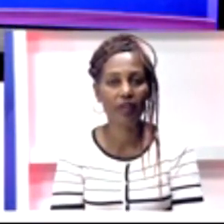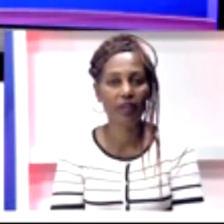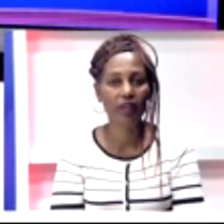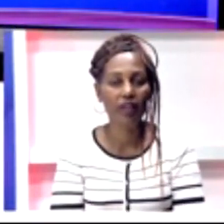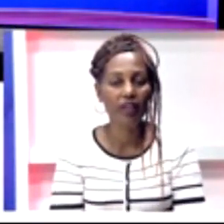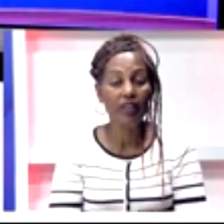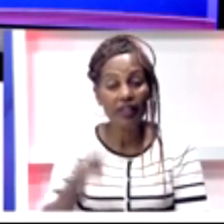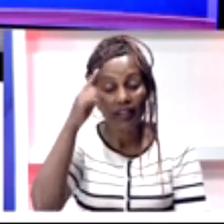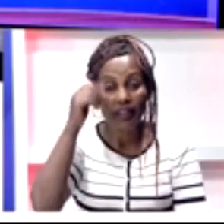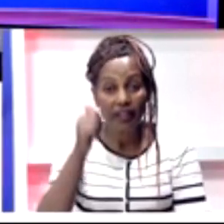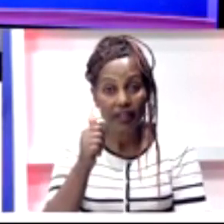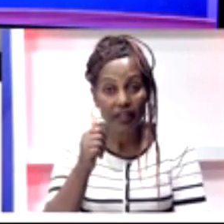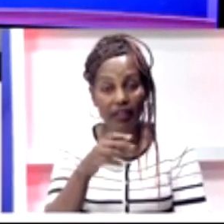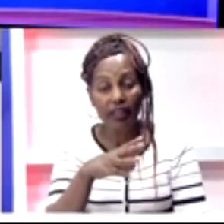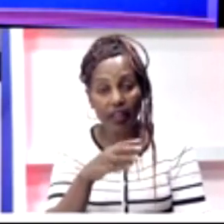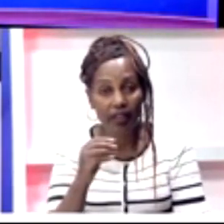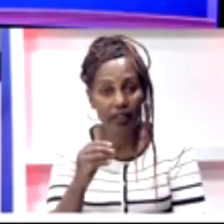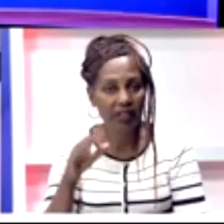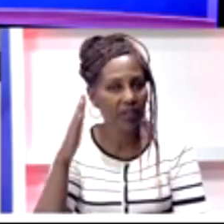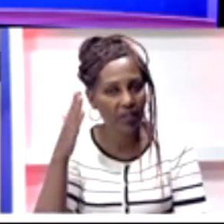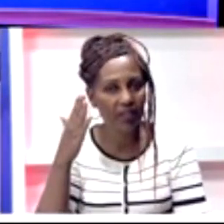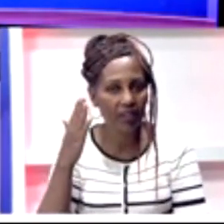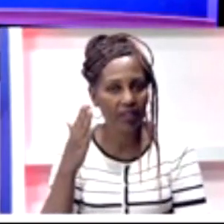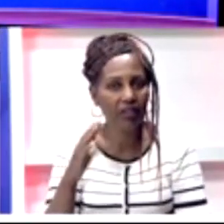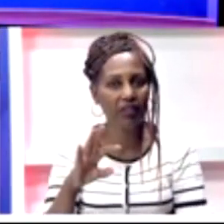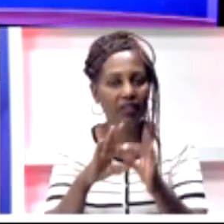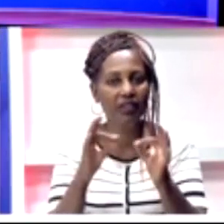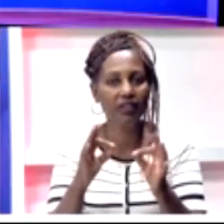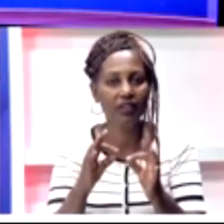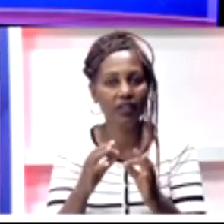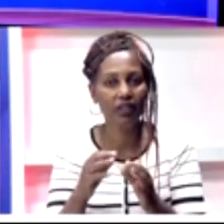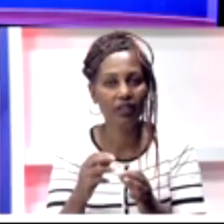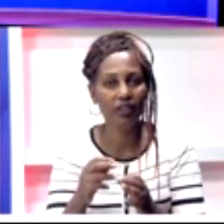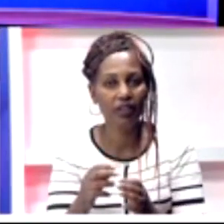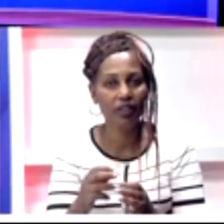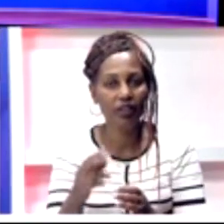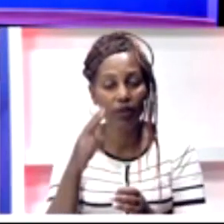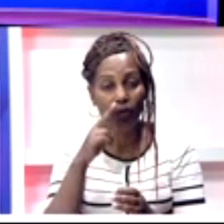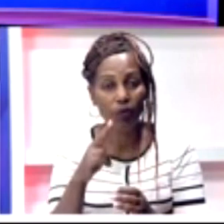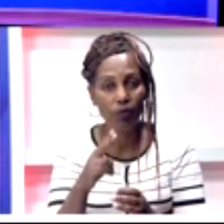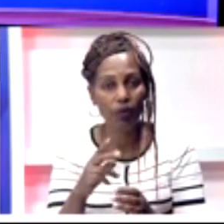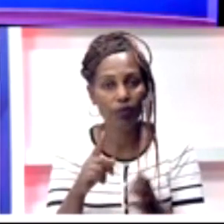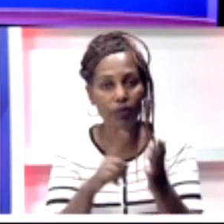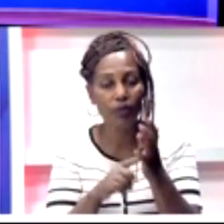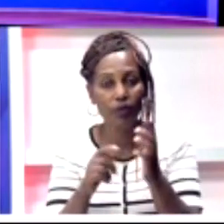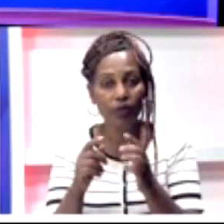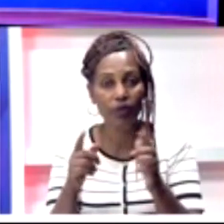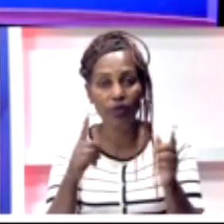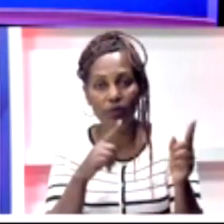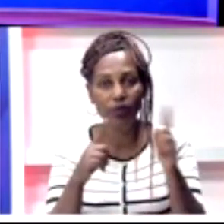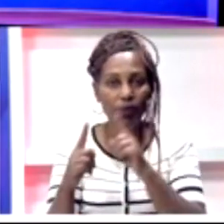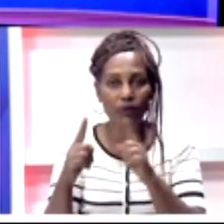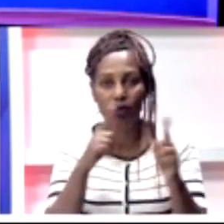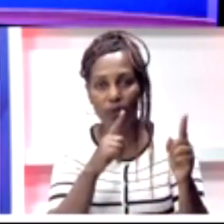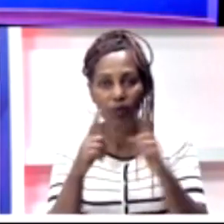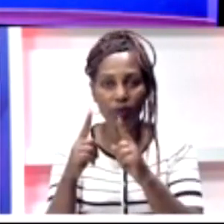certainty and uncertainty same expressions. Look at this dialogue first.